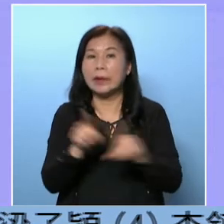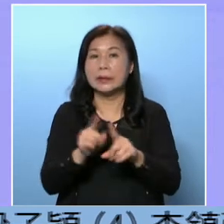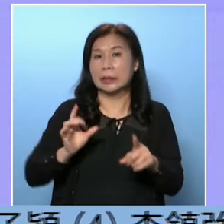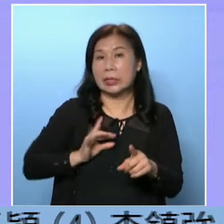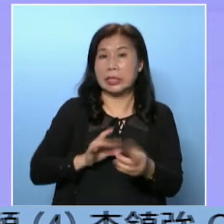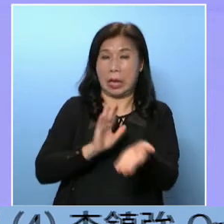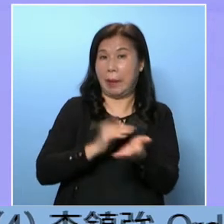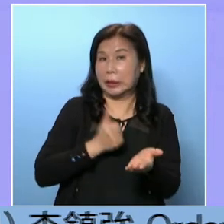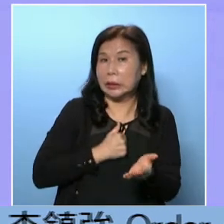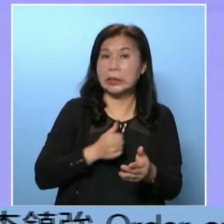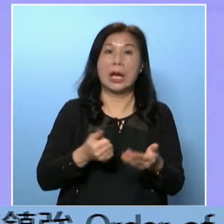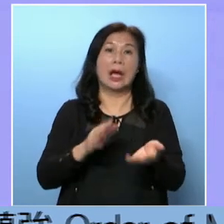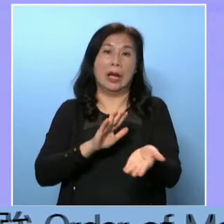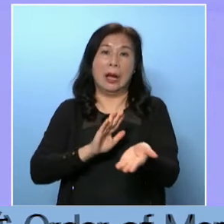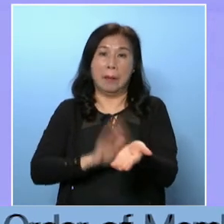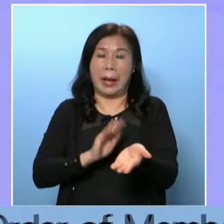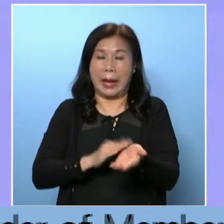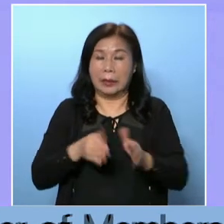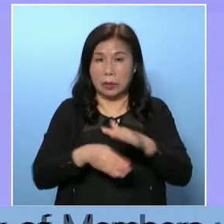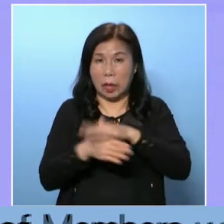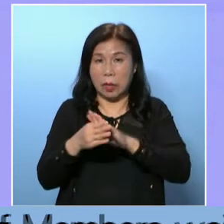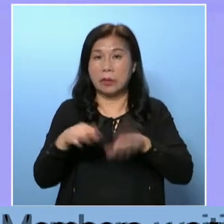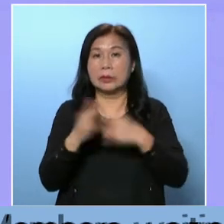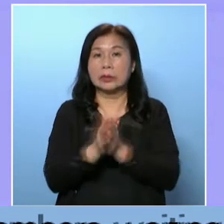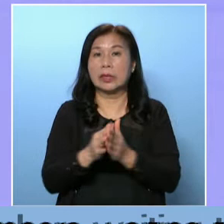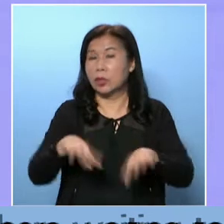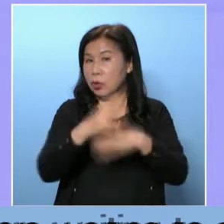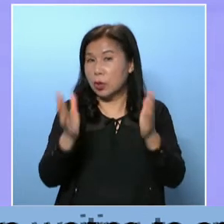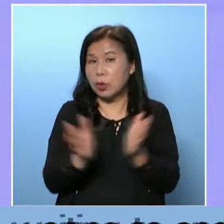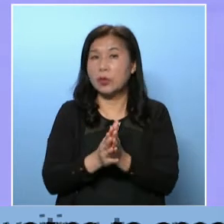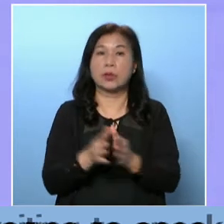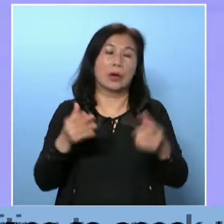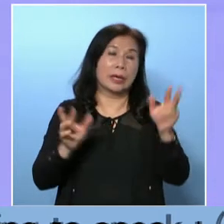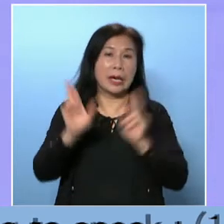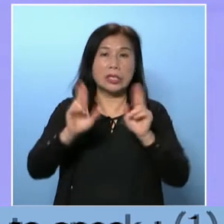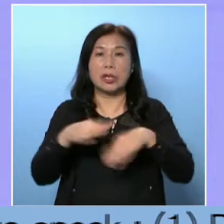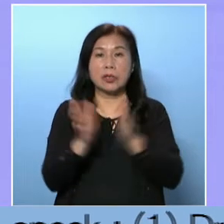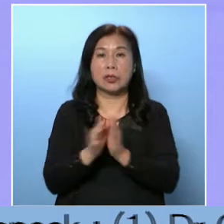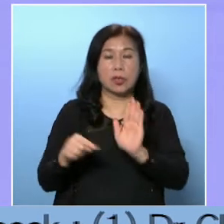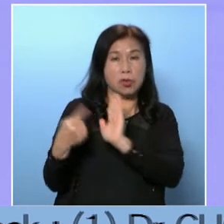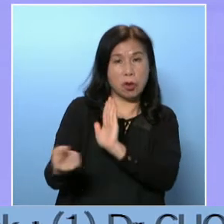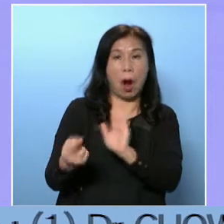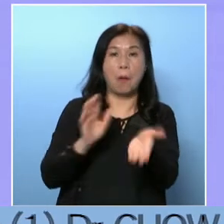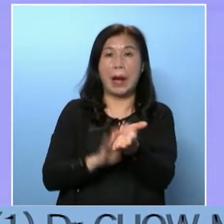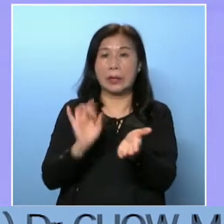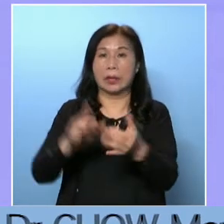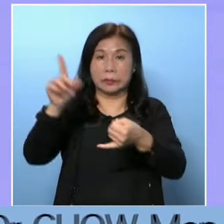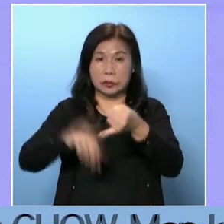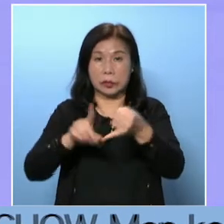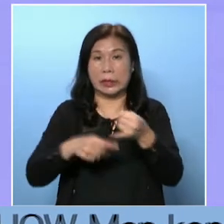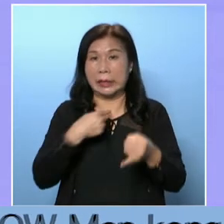the residents, and also we should enlist the help of private doctors and private